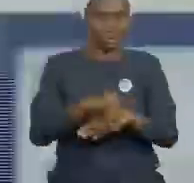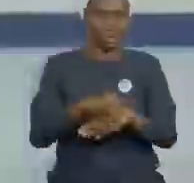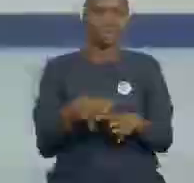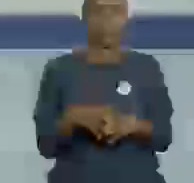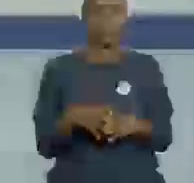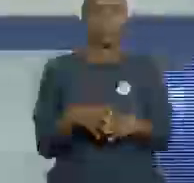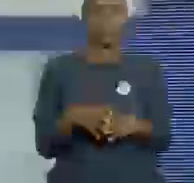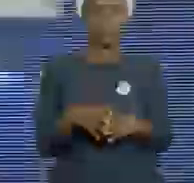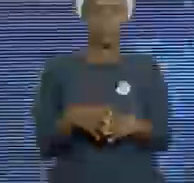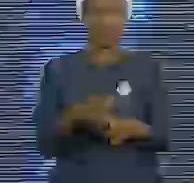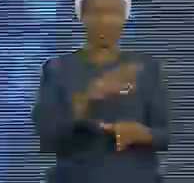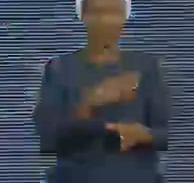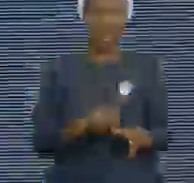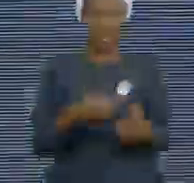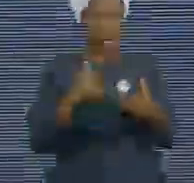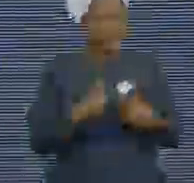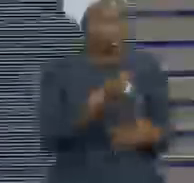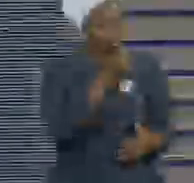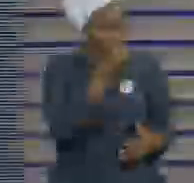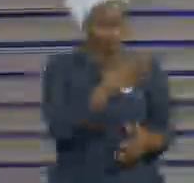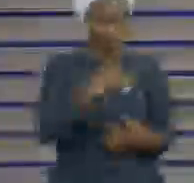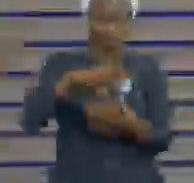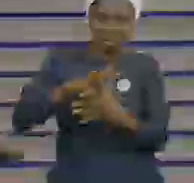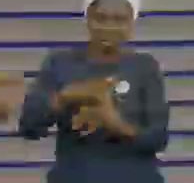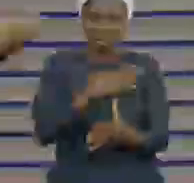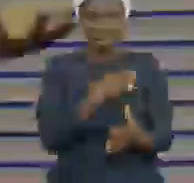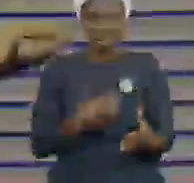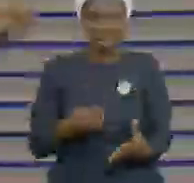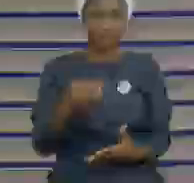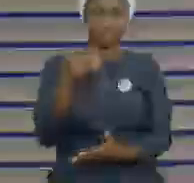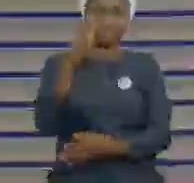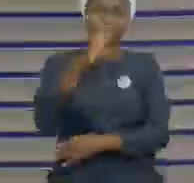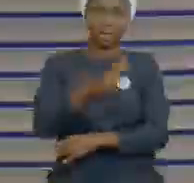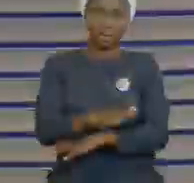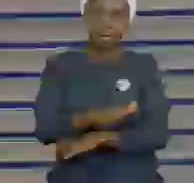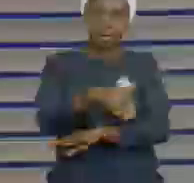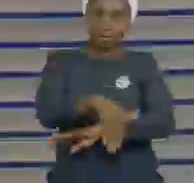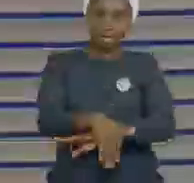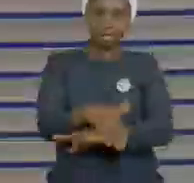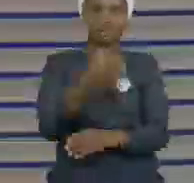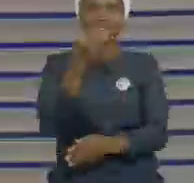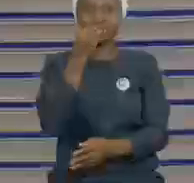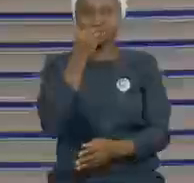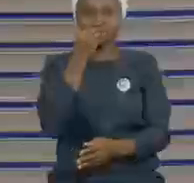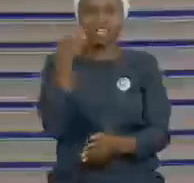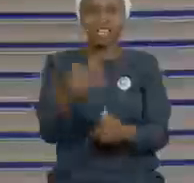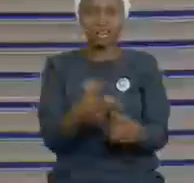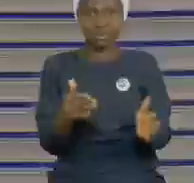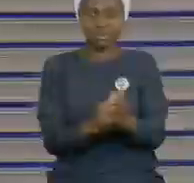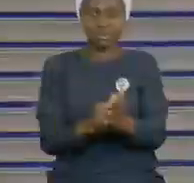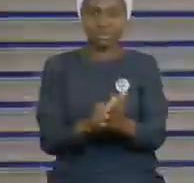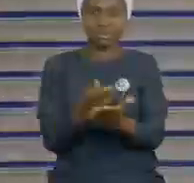and have food and have meat and have dinner and have everything the kitchen can provide for you.